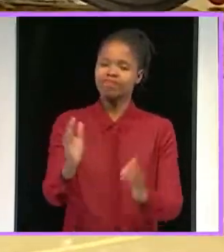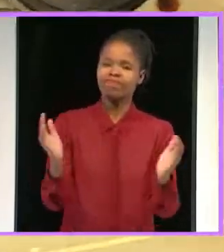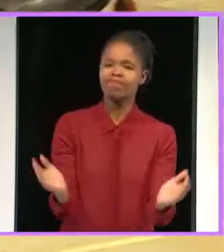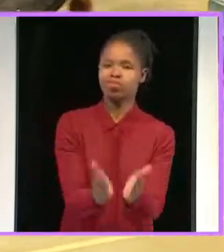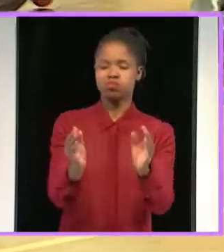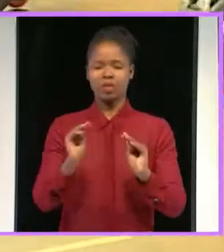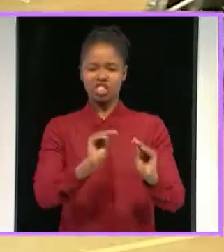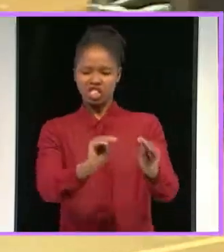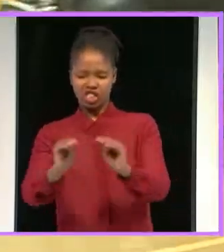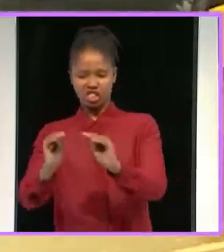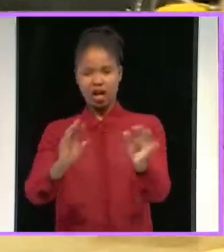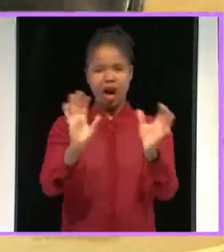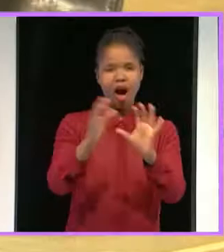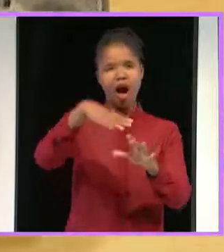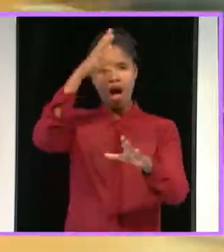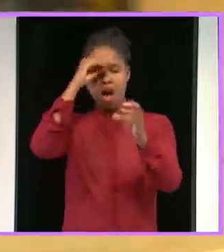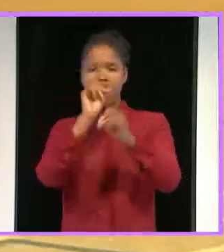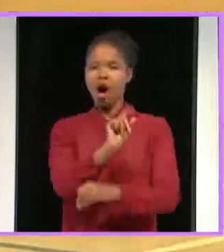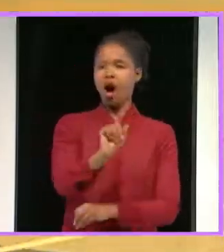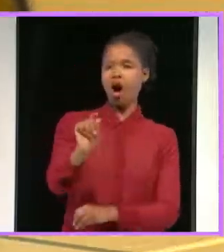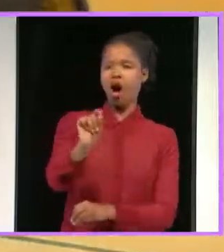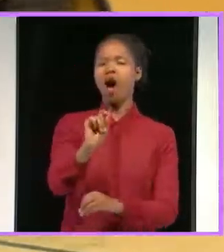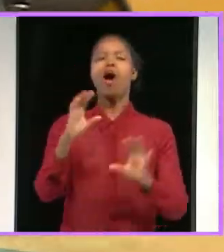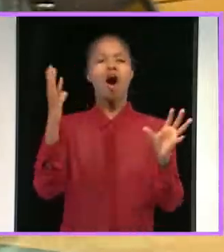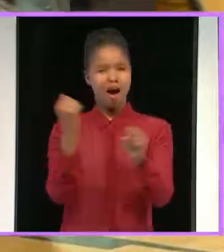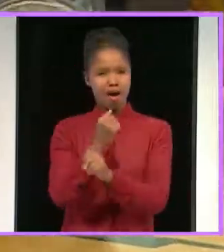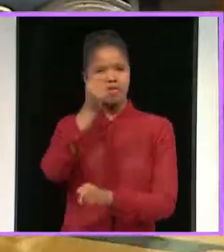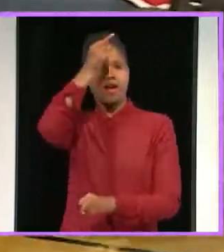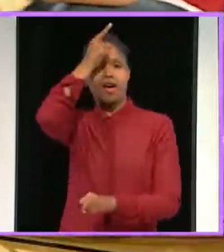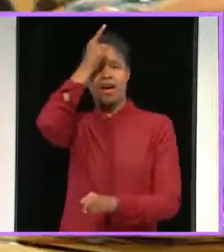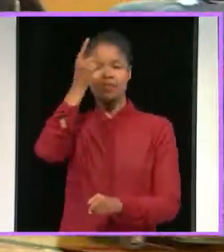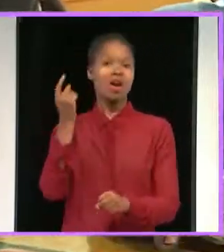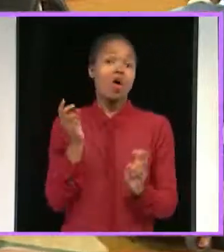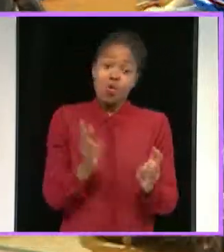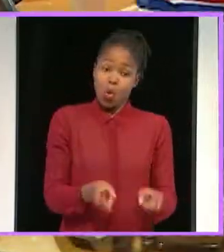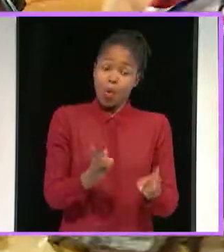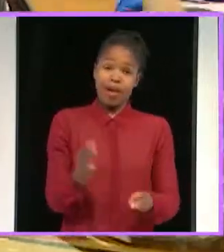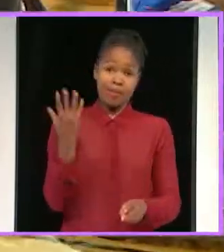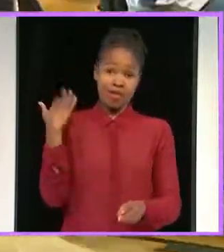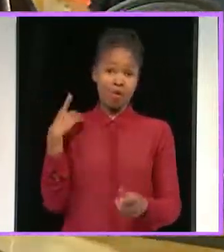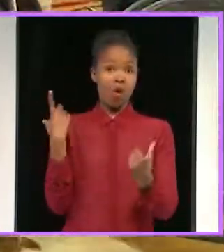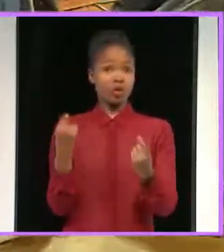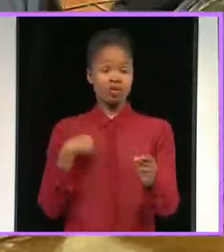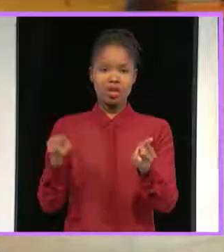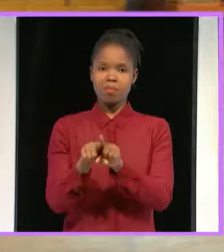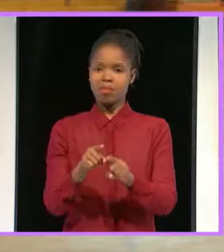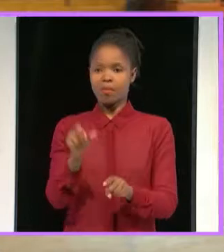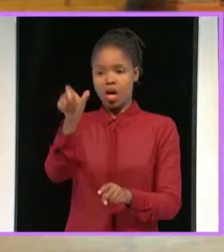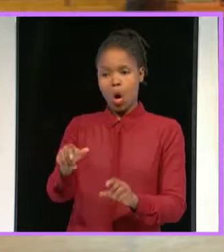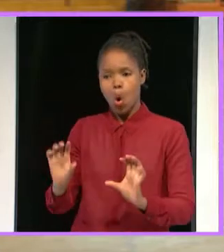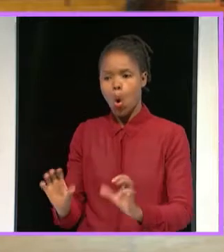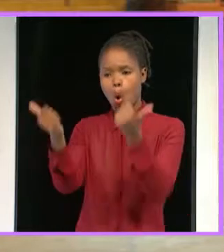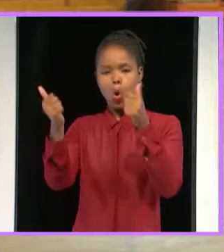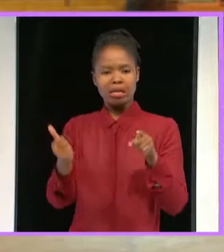certain things. Where normal training sessions would be about getting them involved with seasoned players,